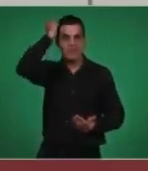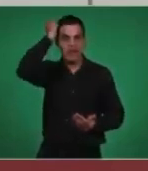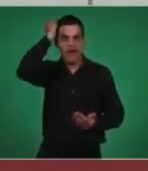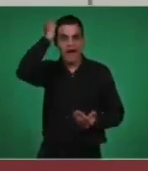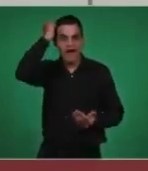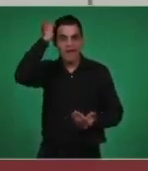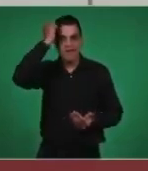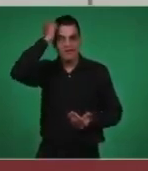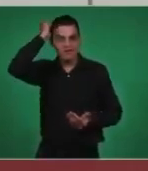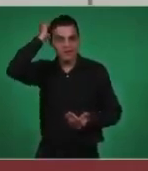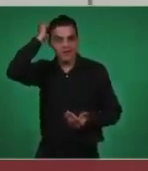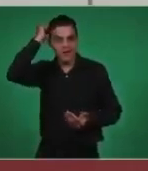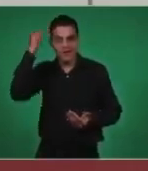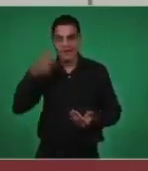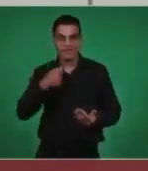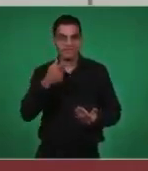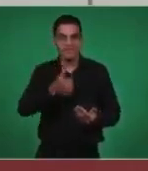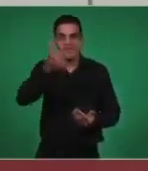that